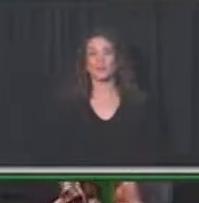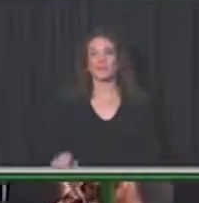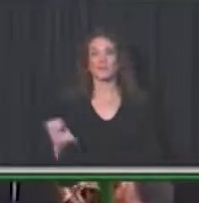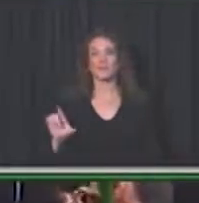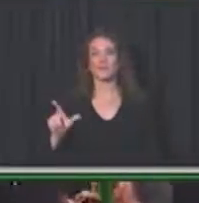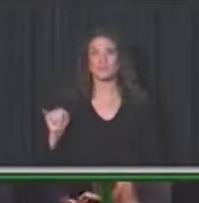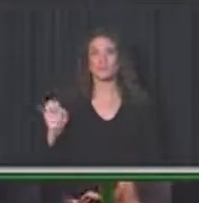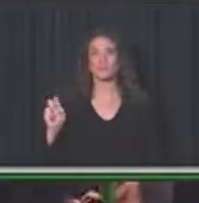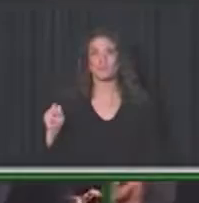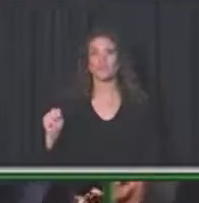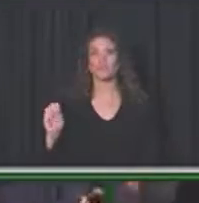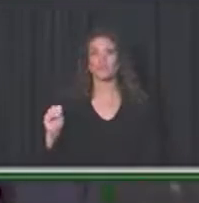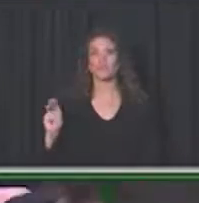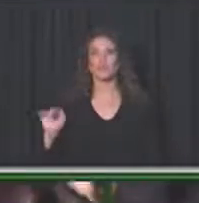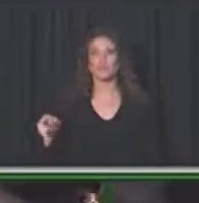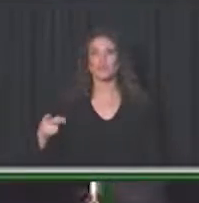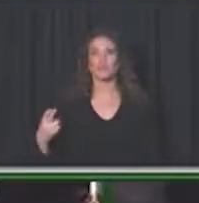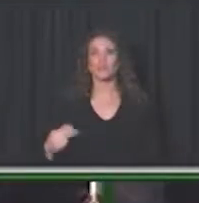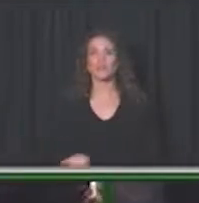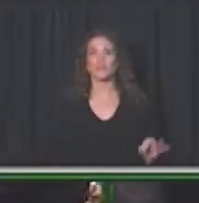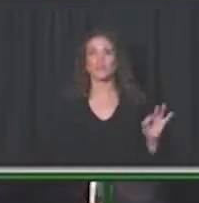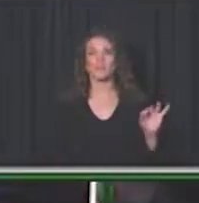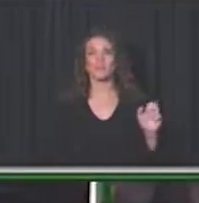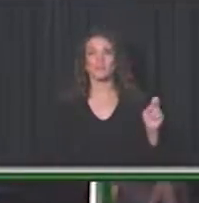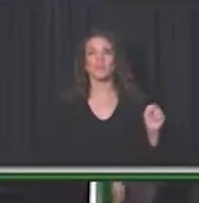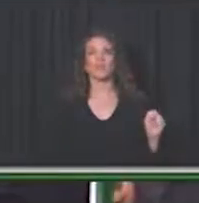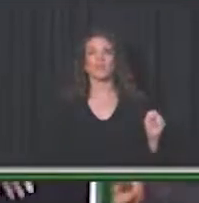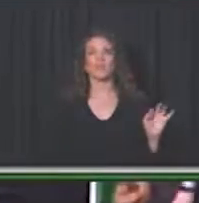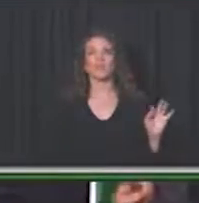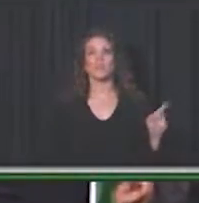Clifton Smith. Fabian Perez.